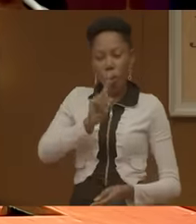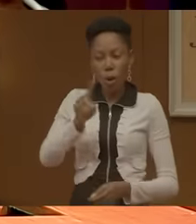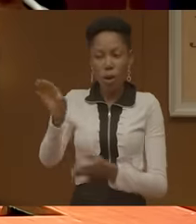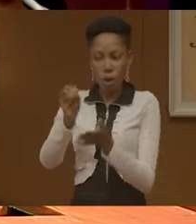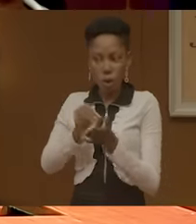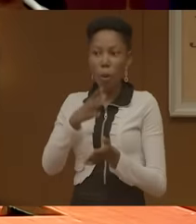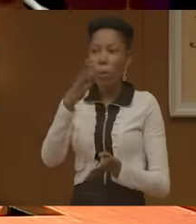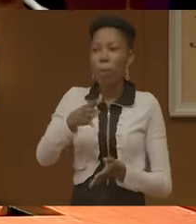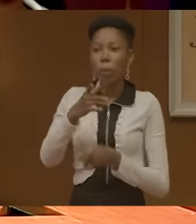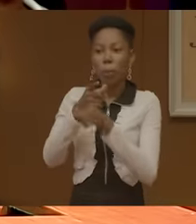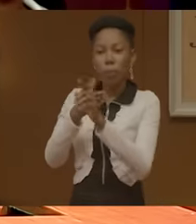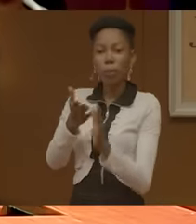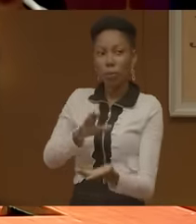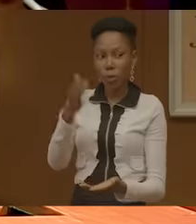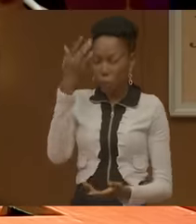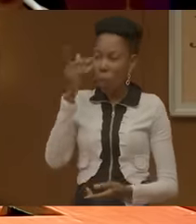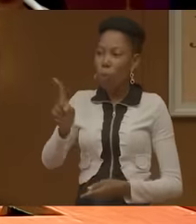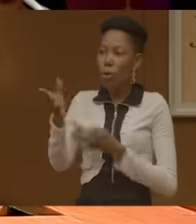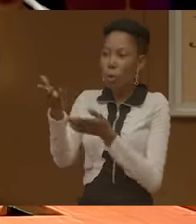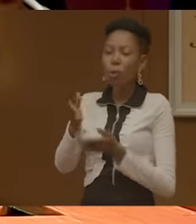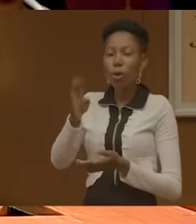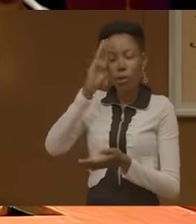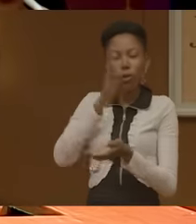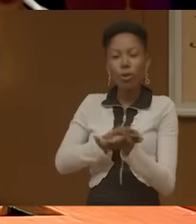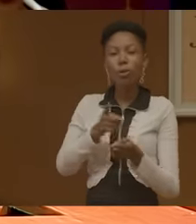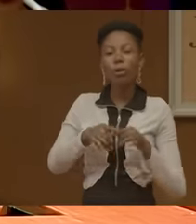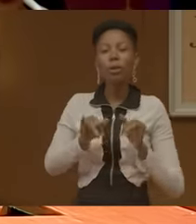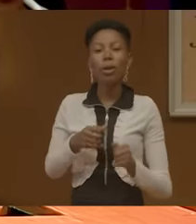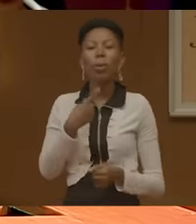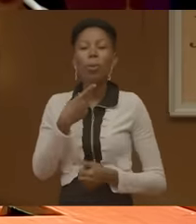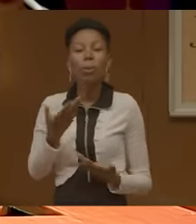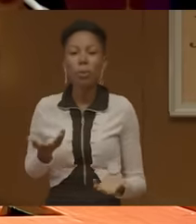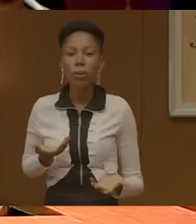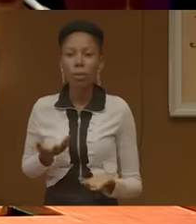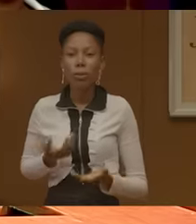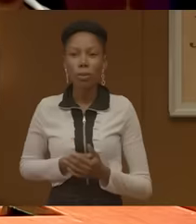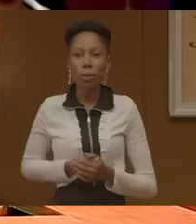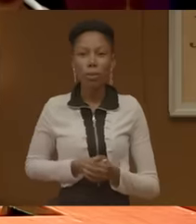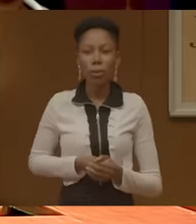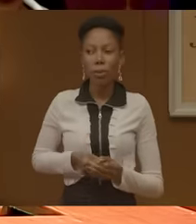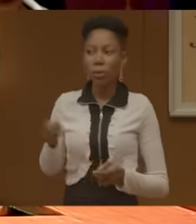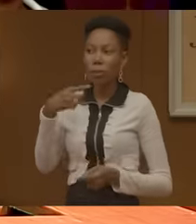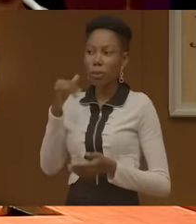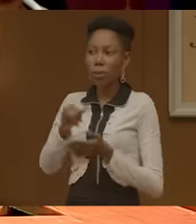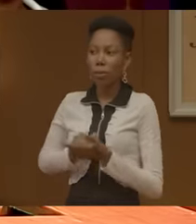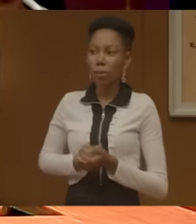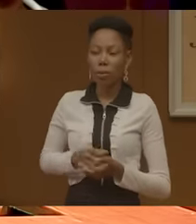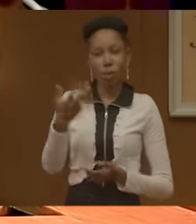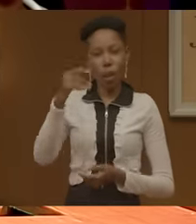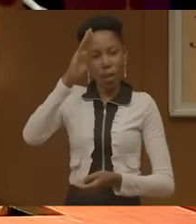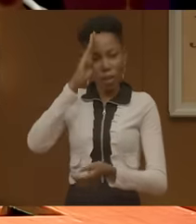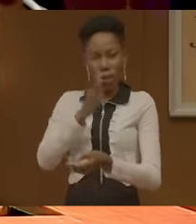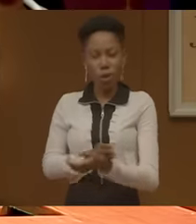I say she... Where do you expect that child to go? Because the child has not even given me rest of